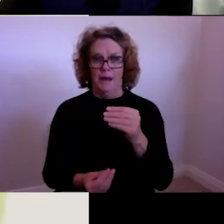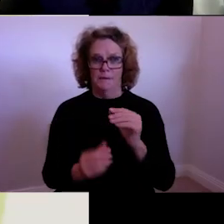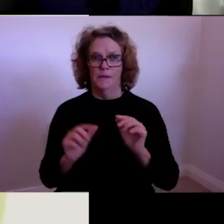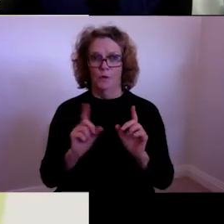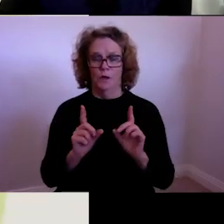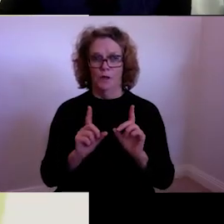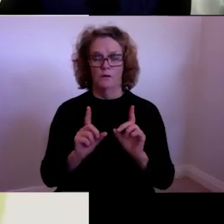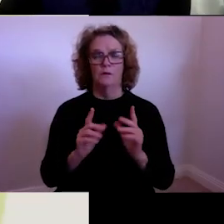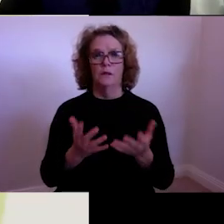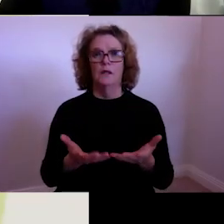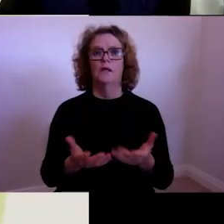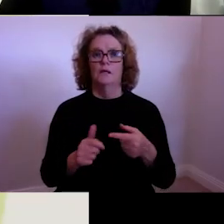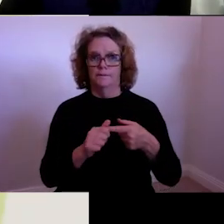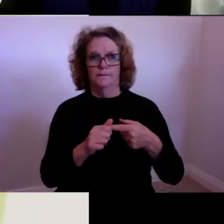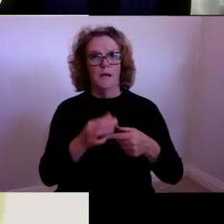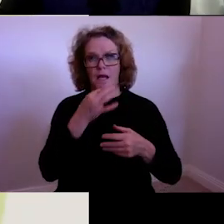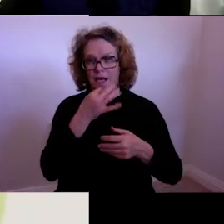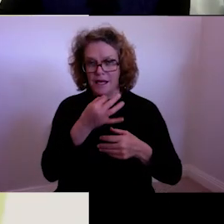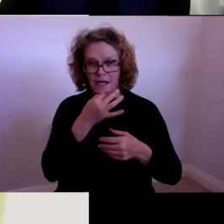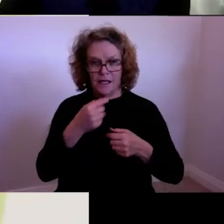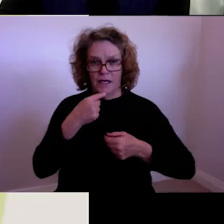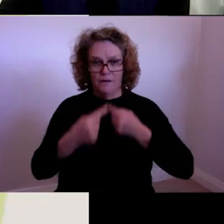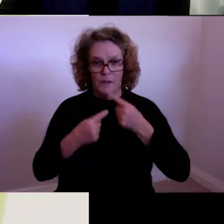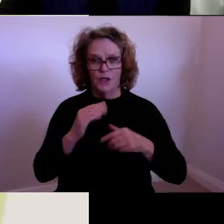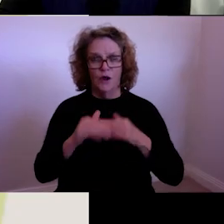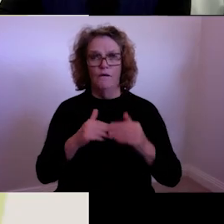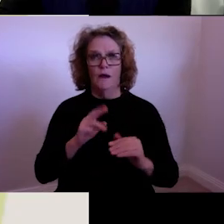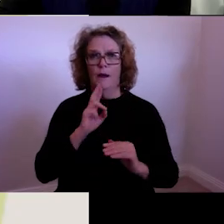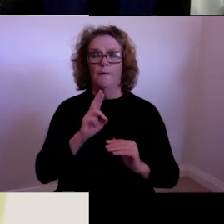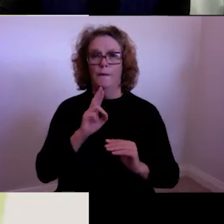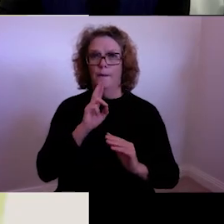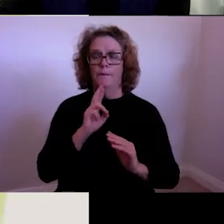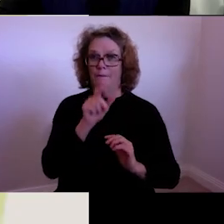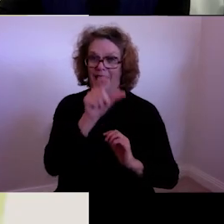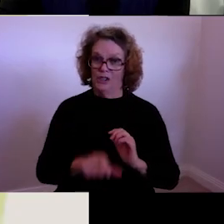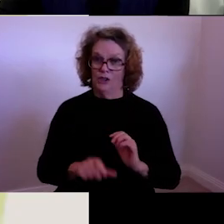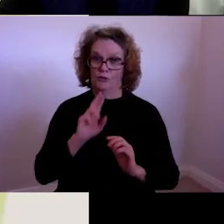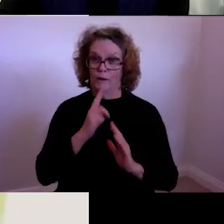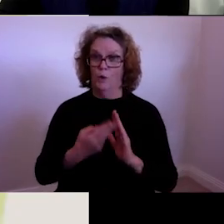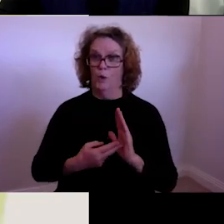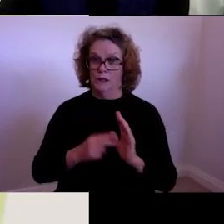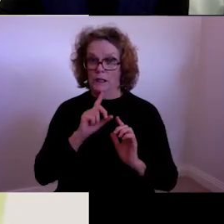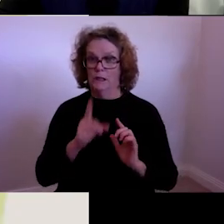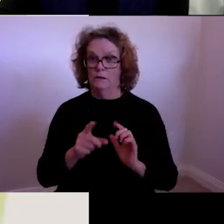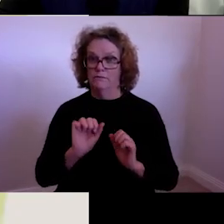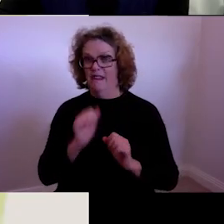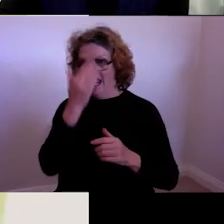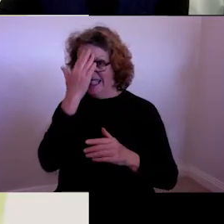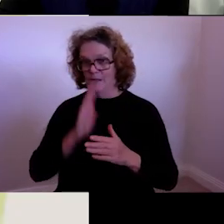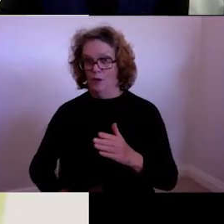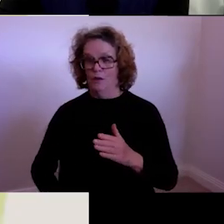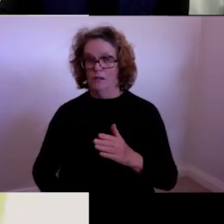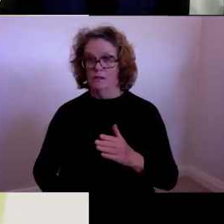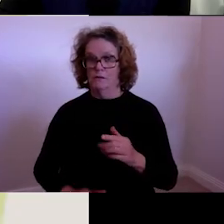that there is very little information about patient-reported experiences. So that would be something important